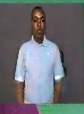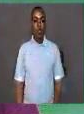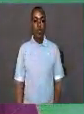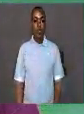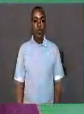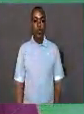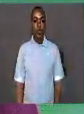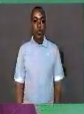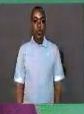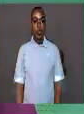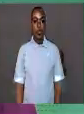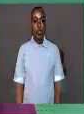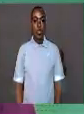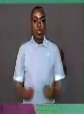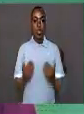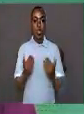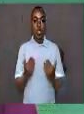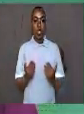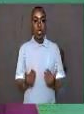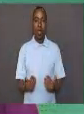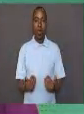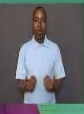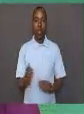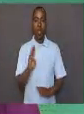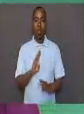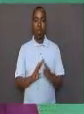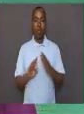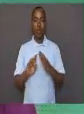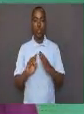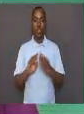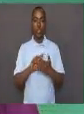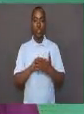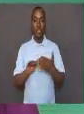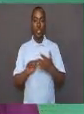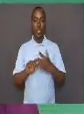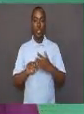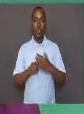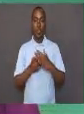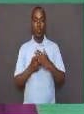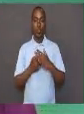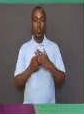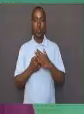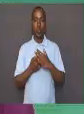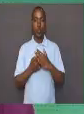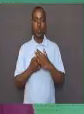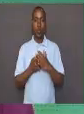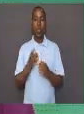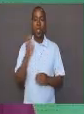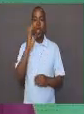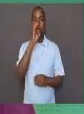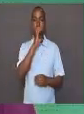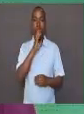We will begin our study of biology by learning about a renowned